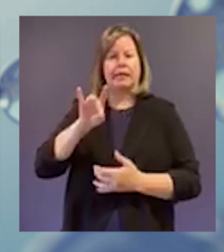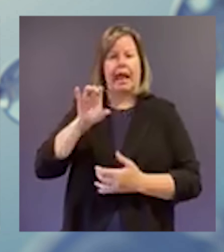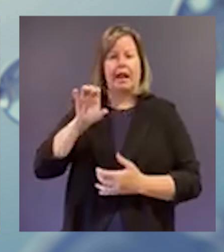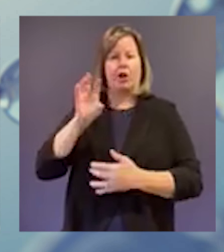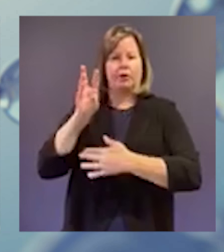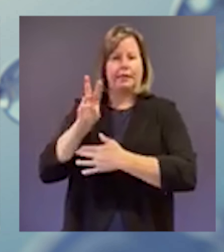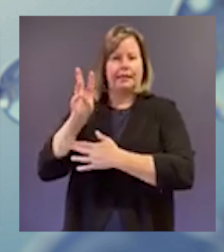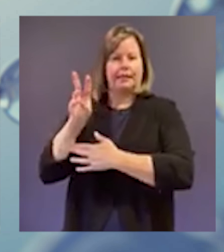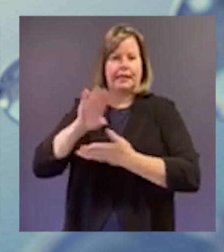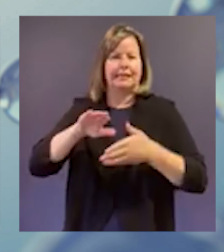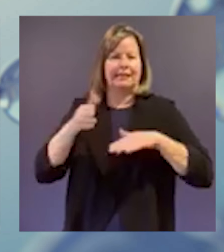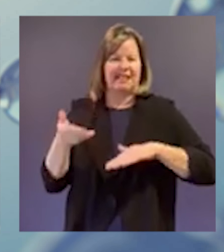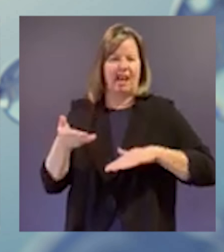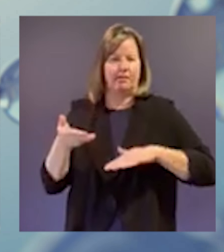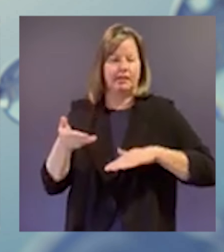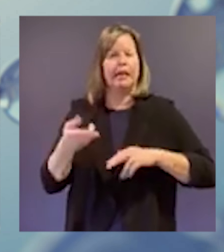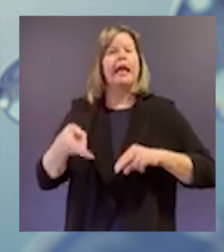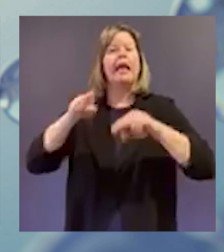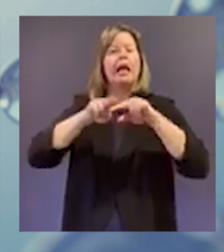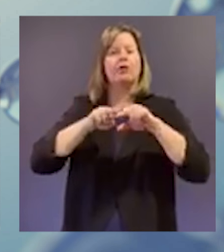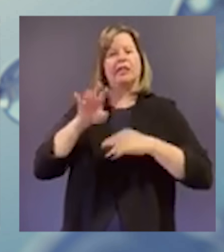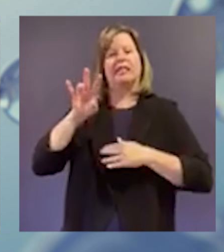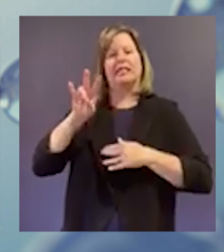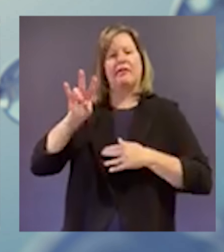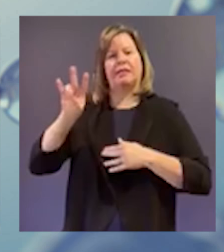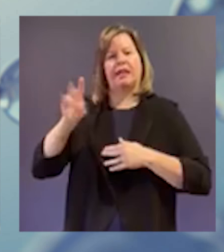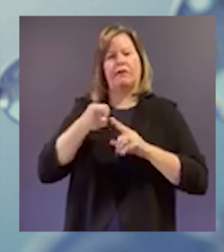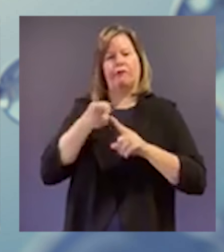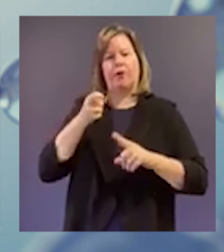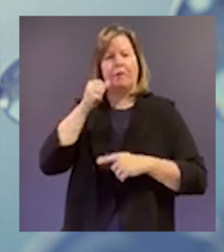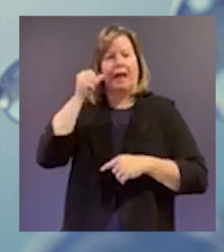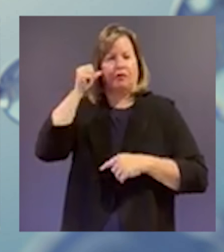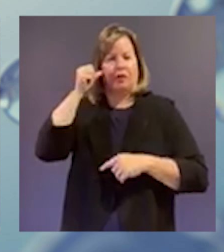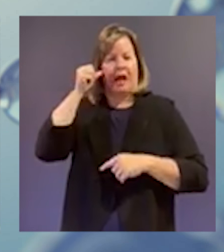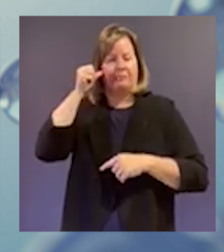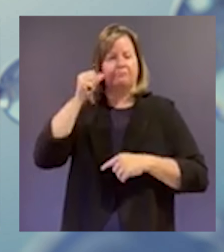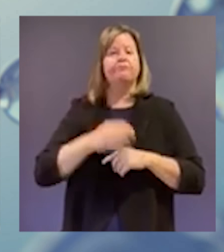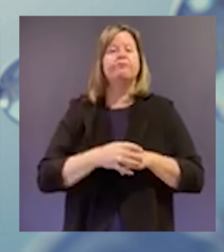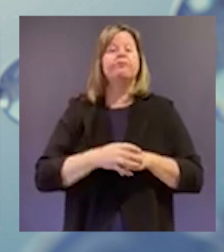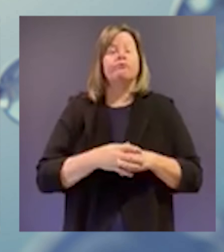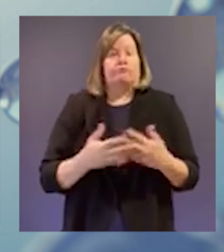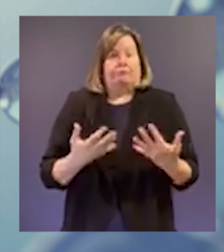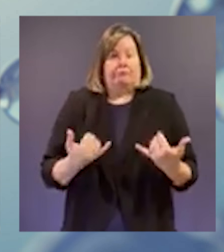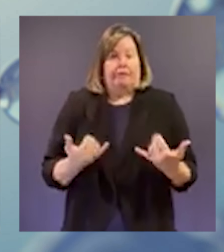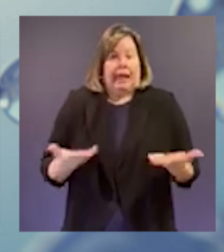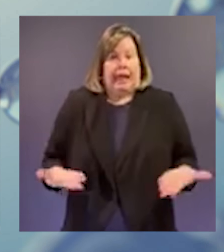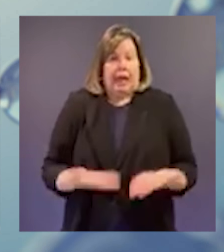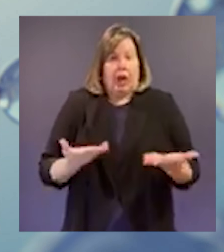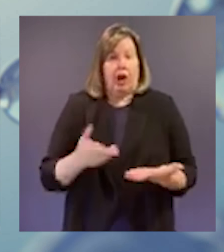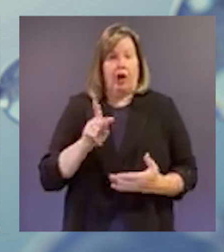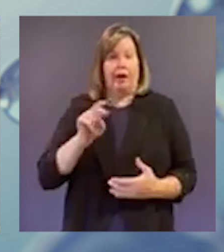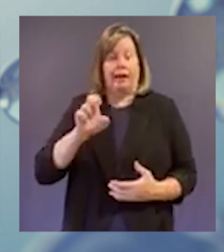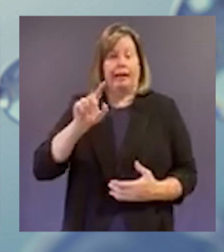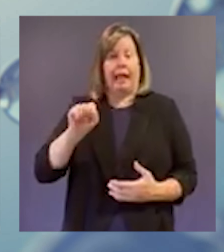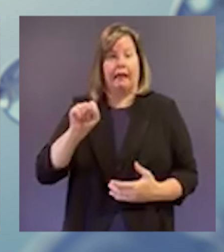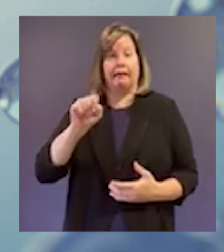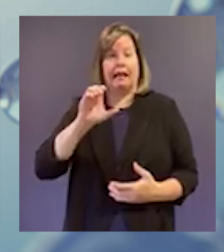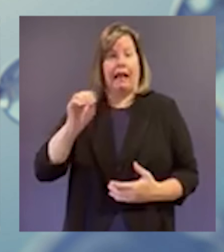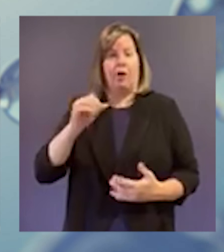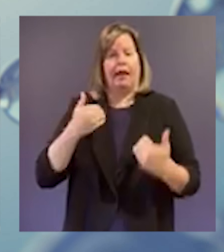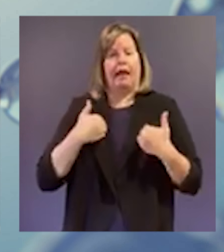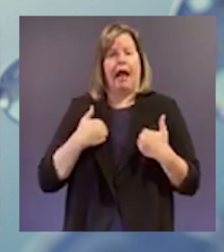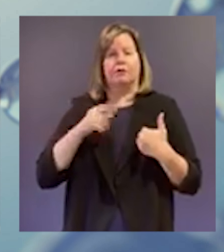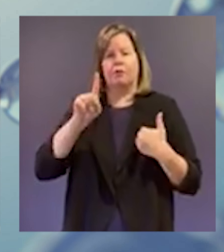3,866 deaths, which is an increase of 77 over yesterday. Here in Kent County, we're now at about 1,700 cases